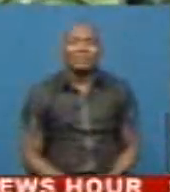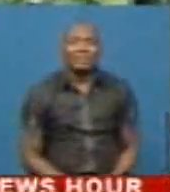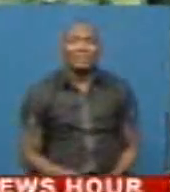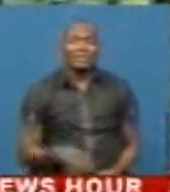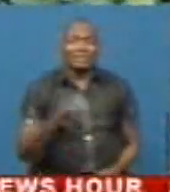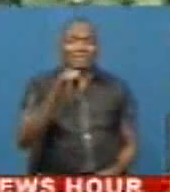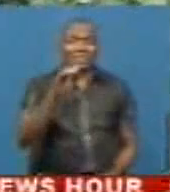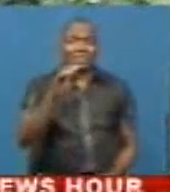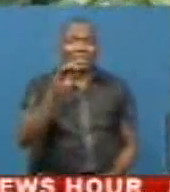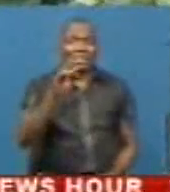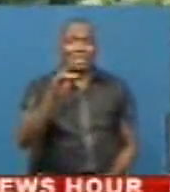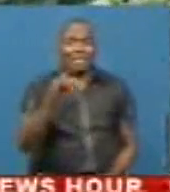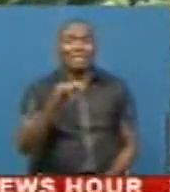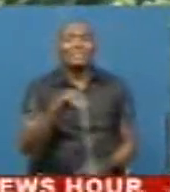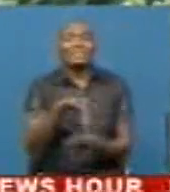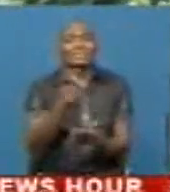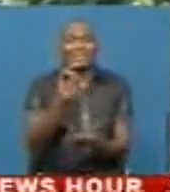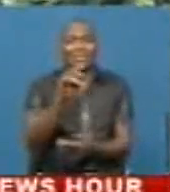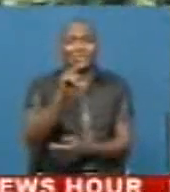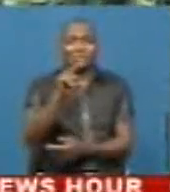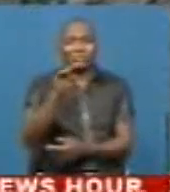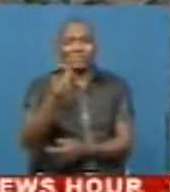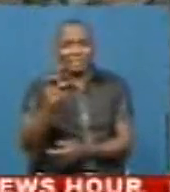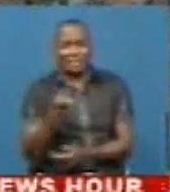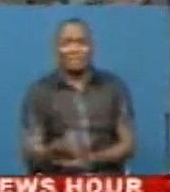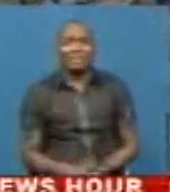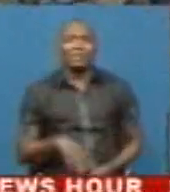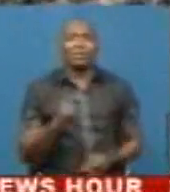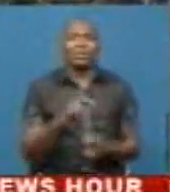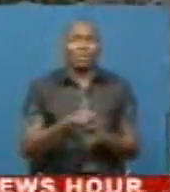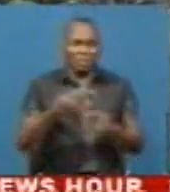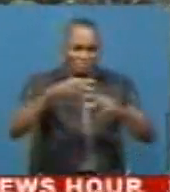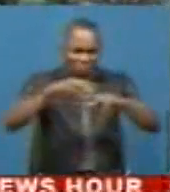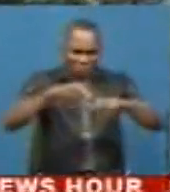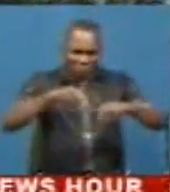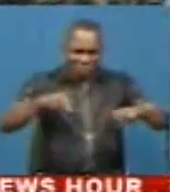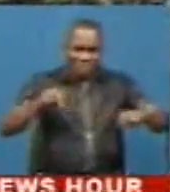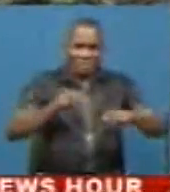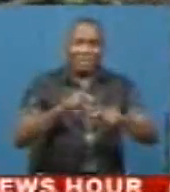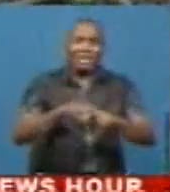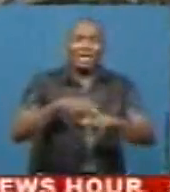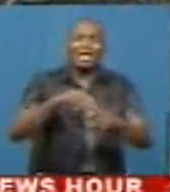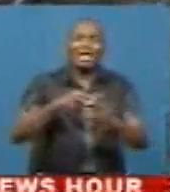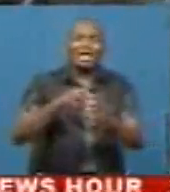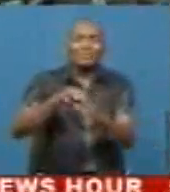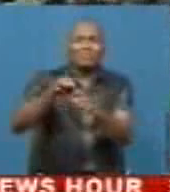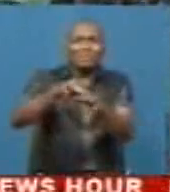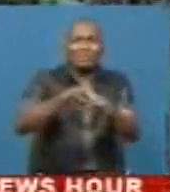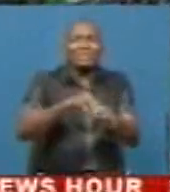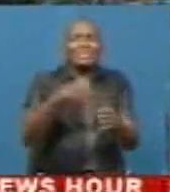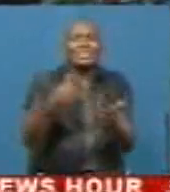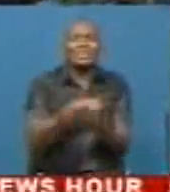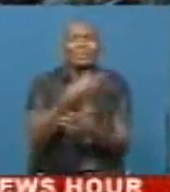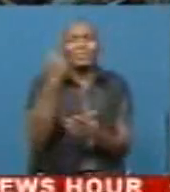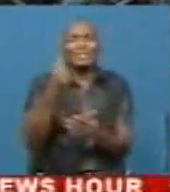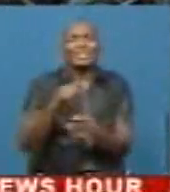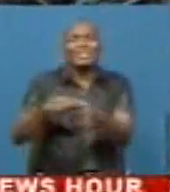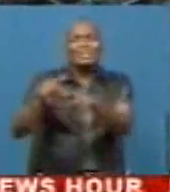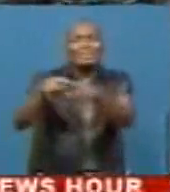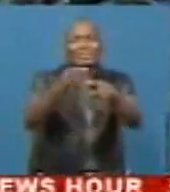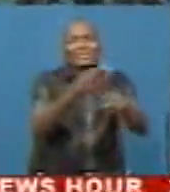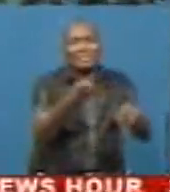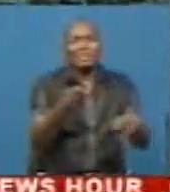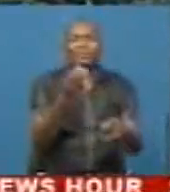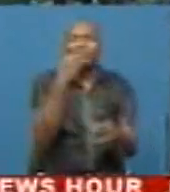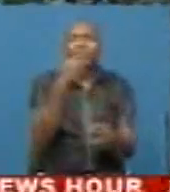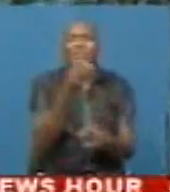The CRI was selected in 2008 to conduct research into the production of new and better varieties of